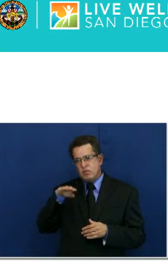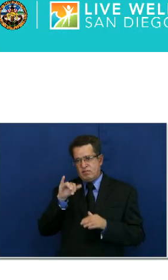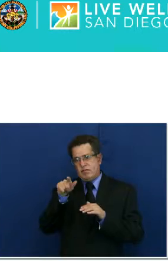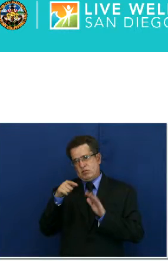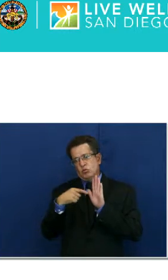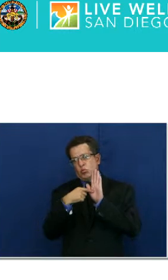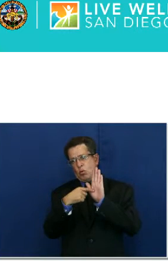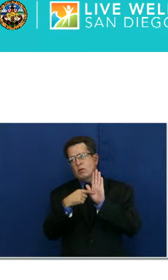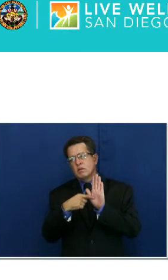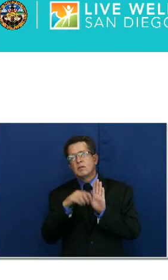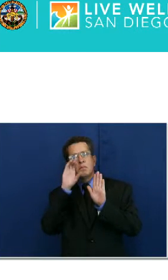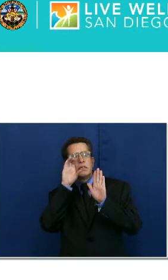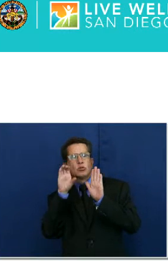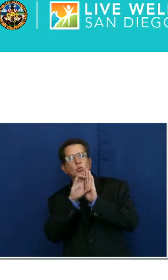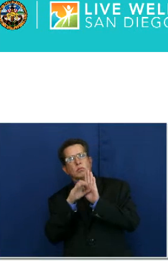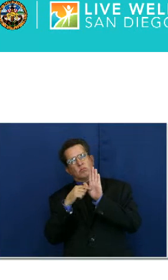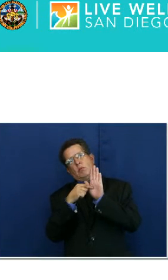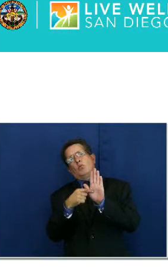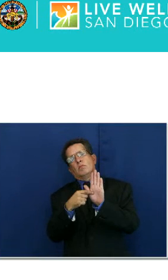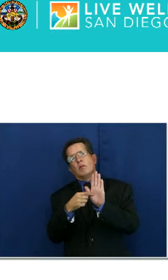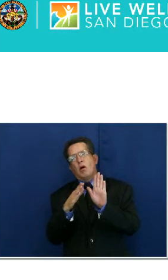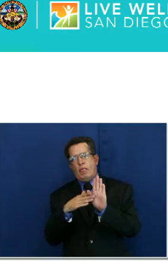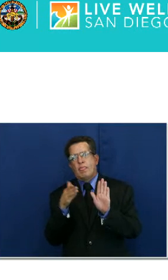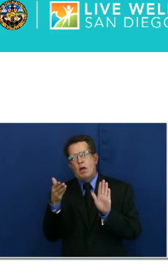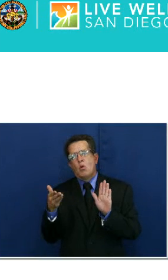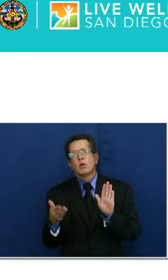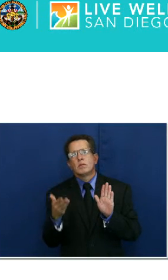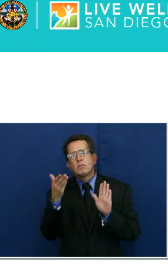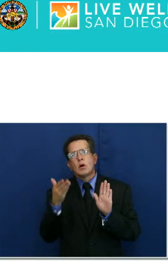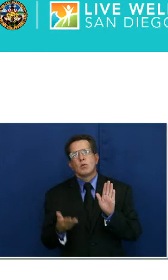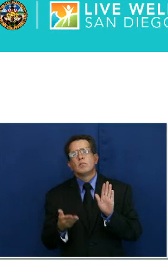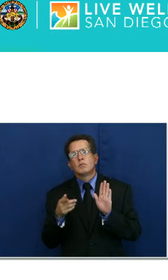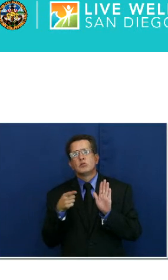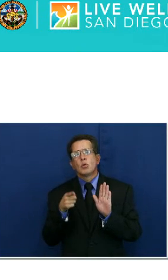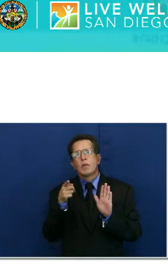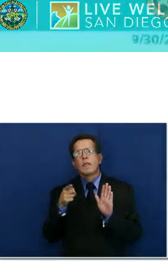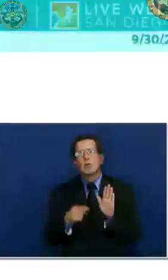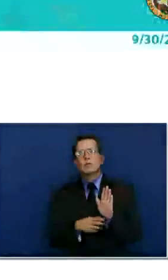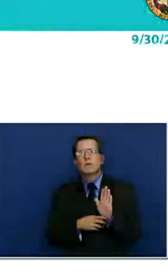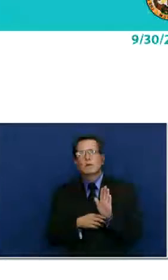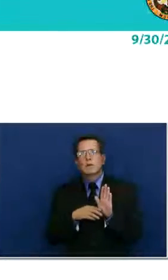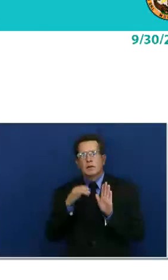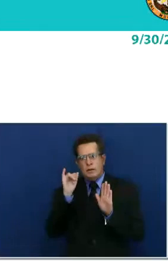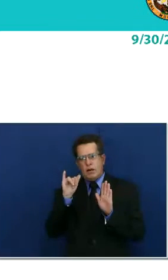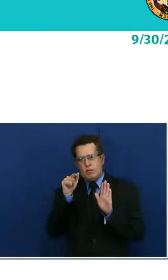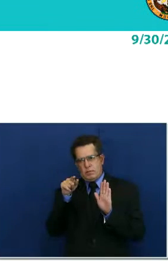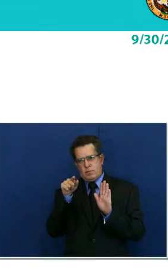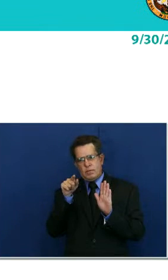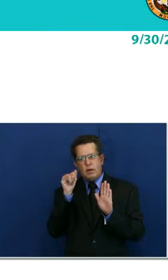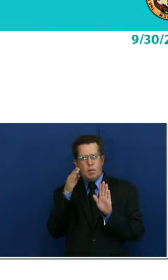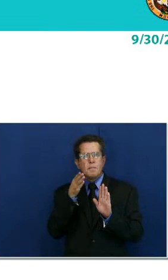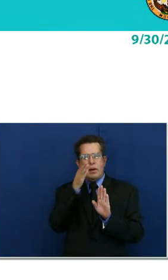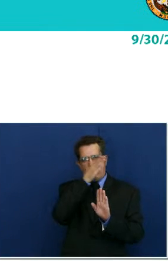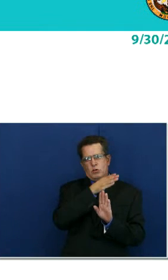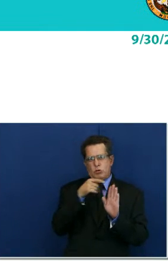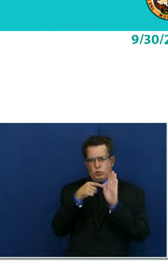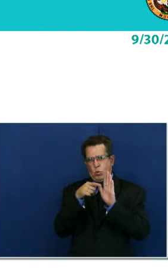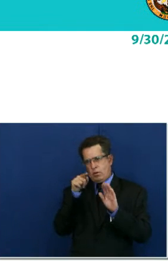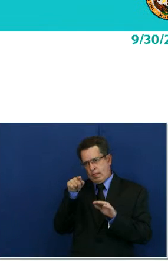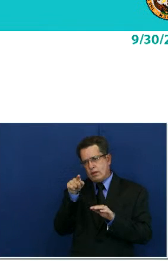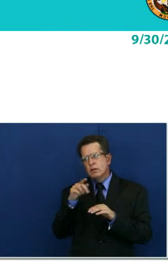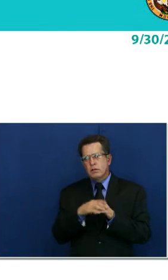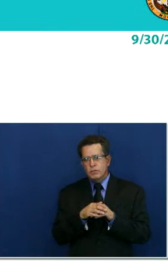graphic depiction of that. Now, if we can go back to the slide before, regarding